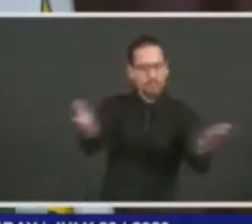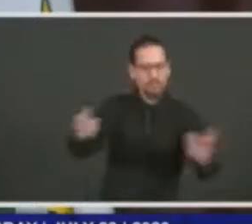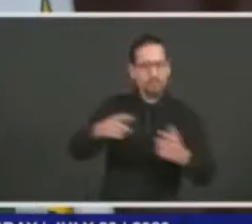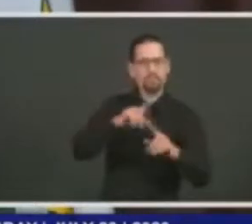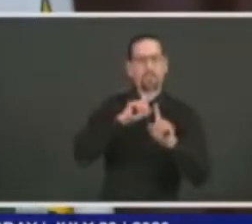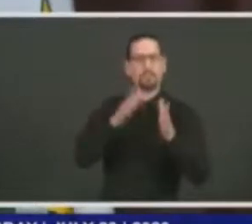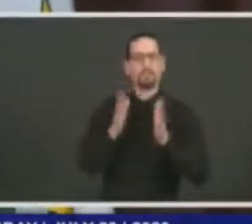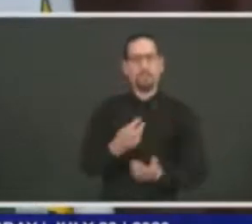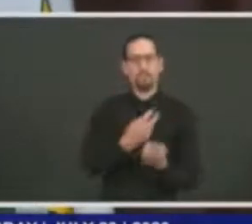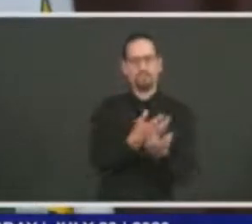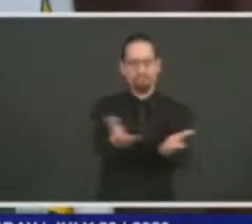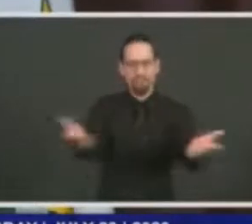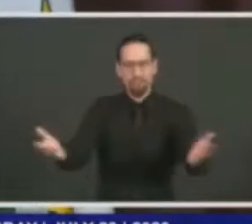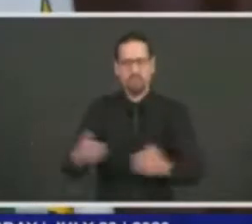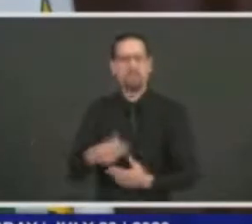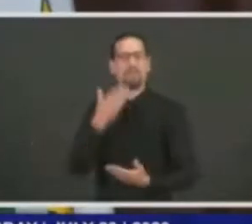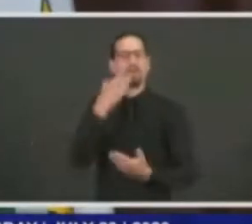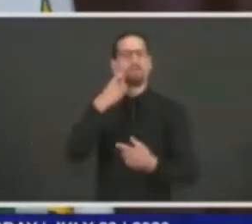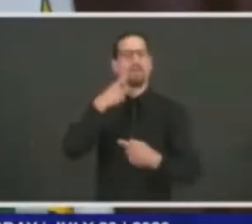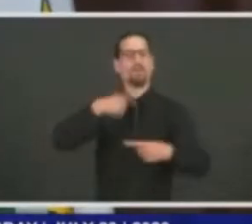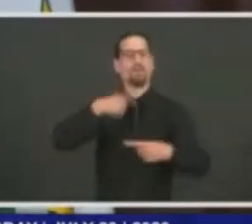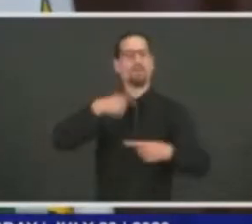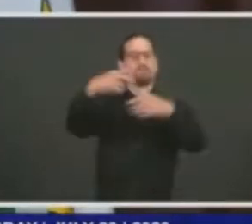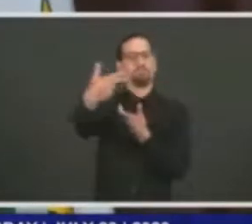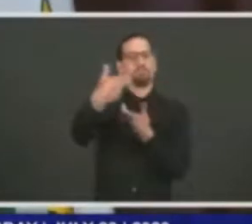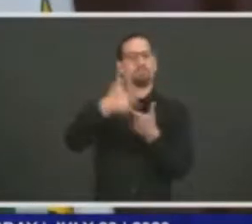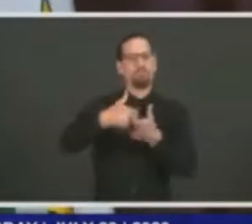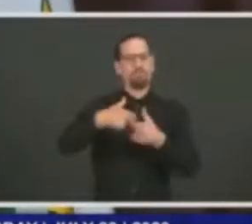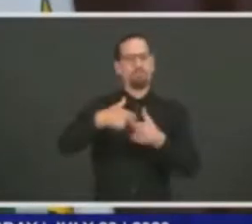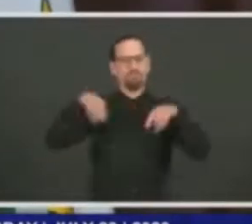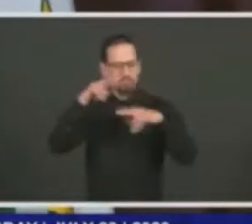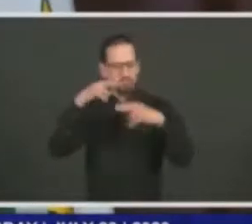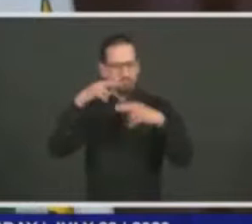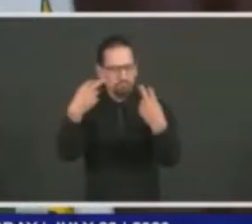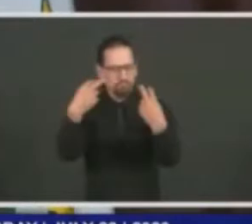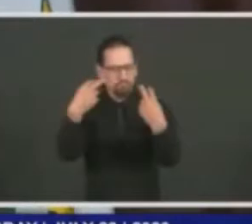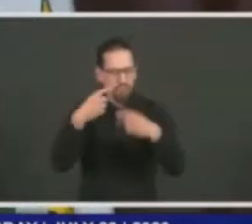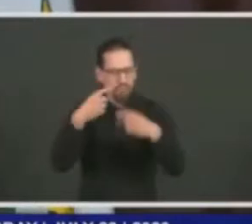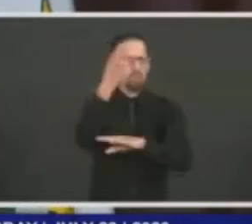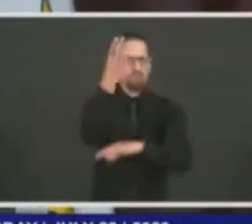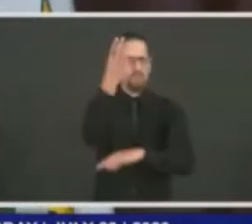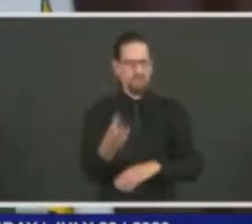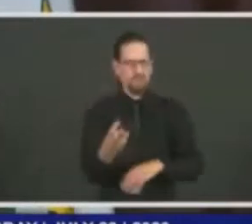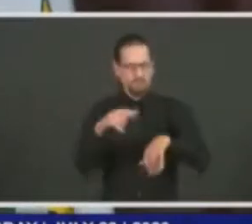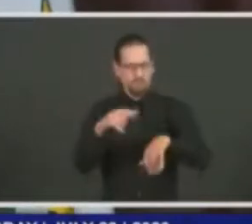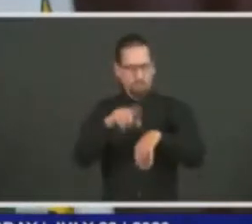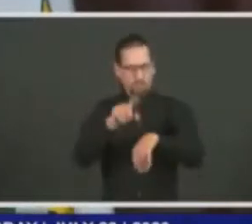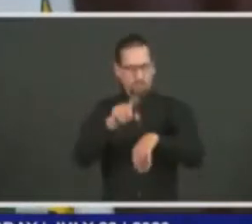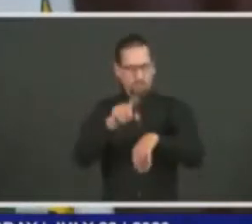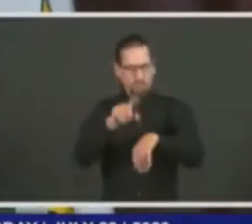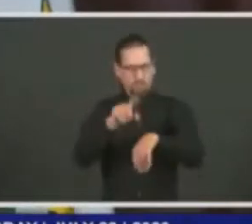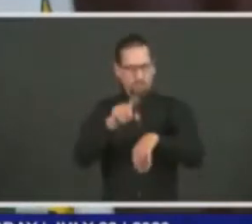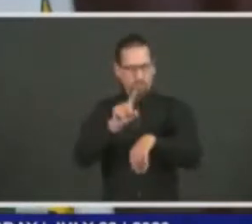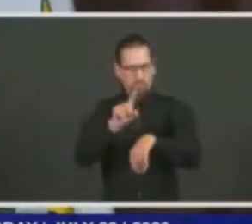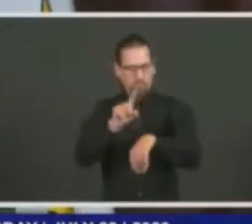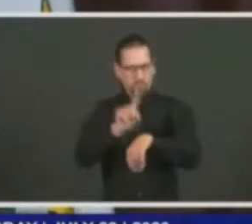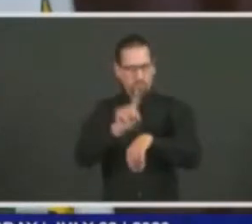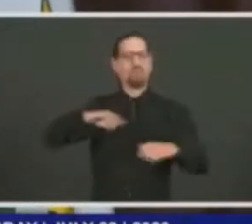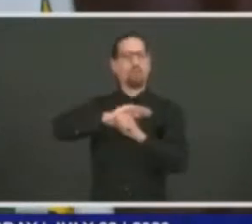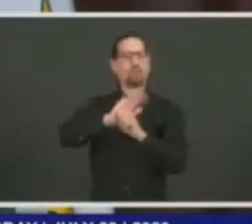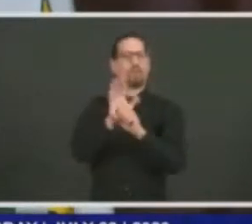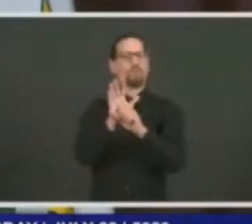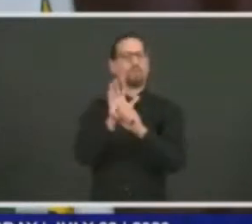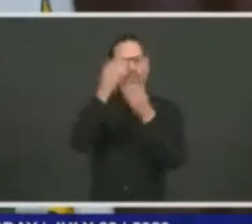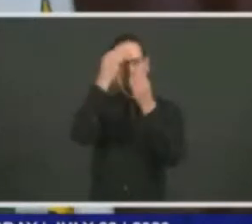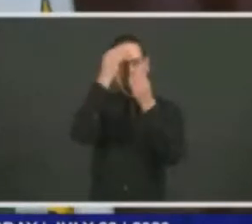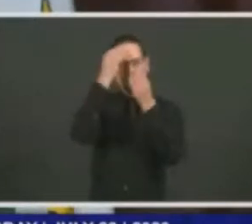thank everybody for tuning in today. We're going to be here every Wednesday at 1 o'clock for the coronavirus